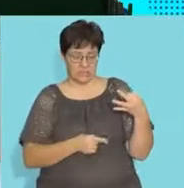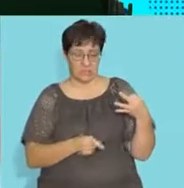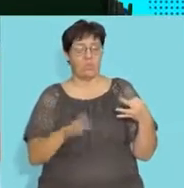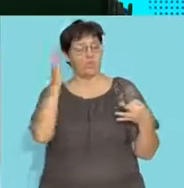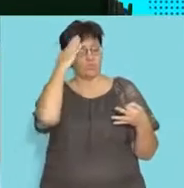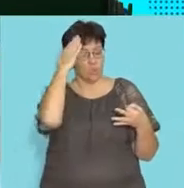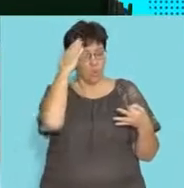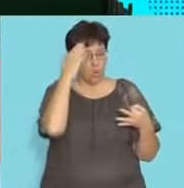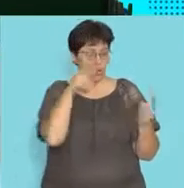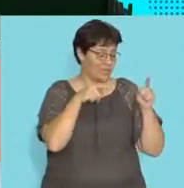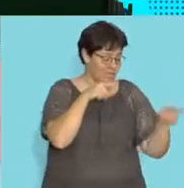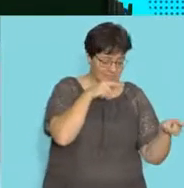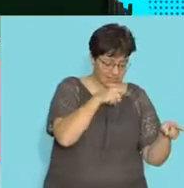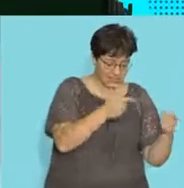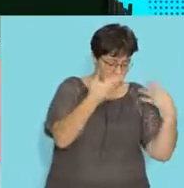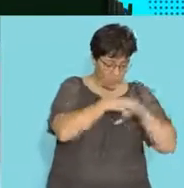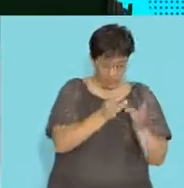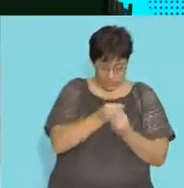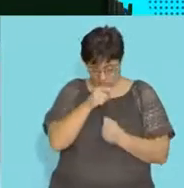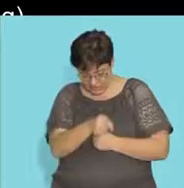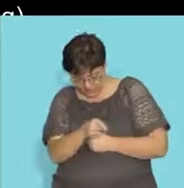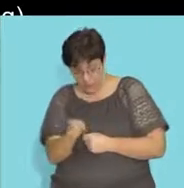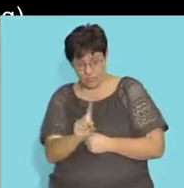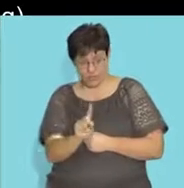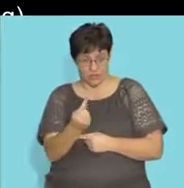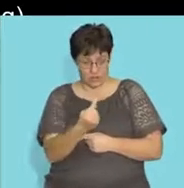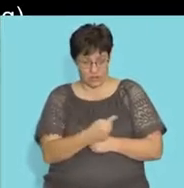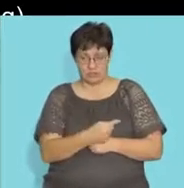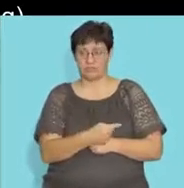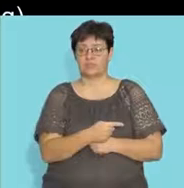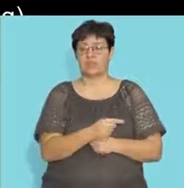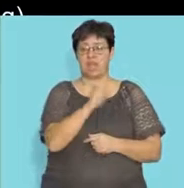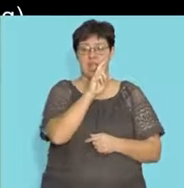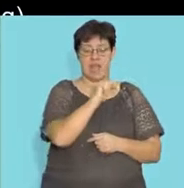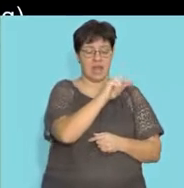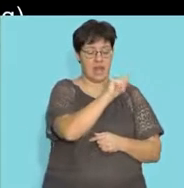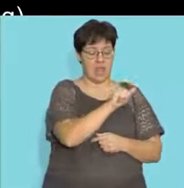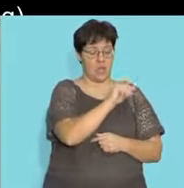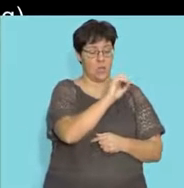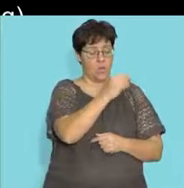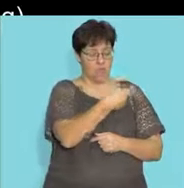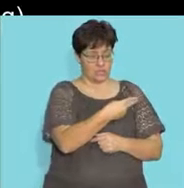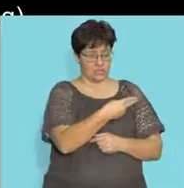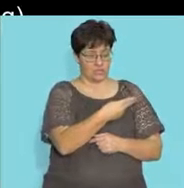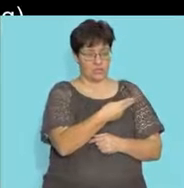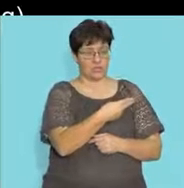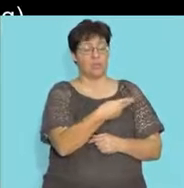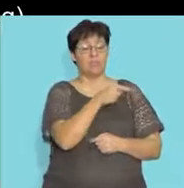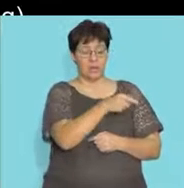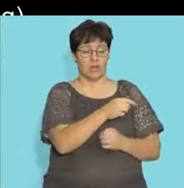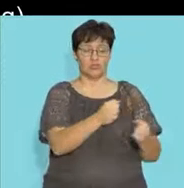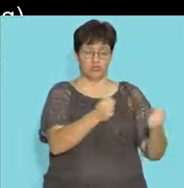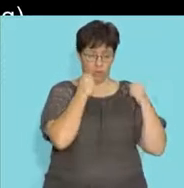you need to know what's reacting with what. So firstly, you need to know that sodium hydroxide is a